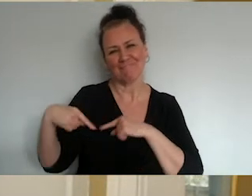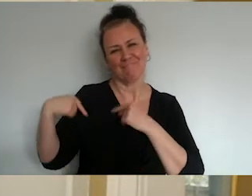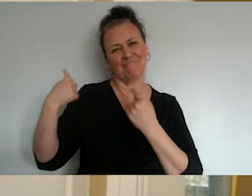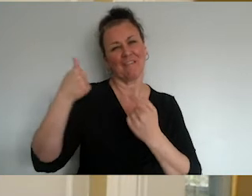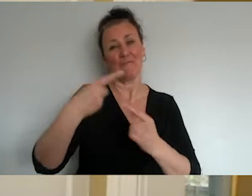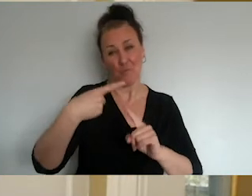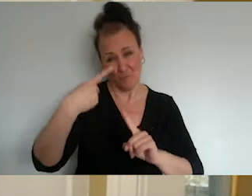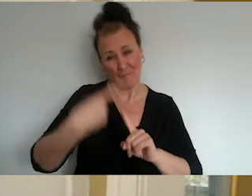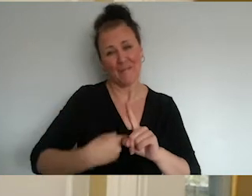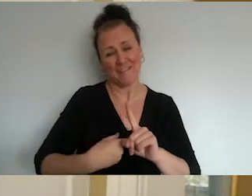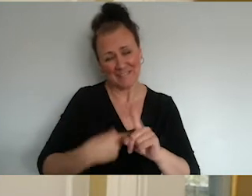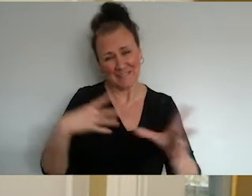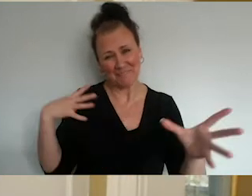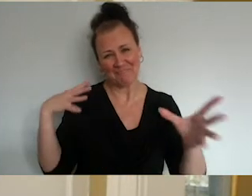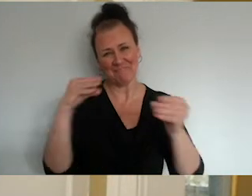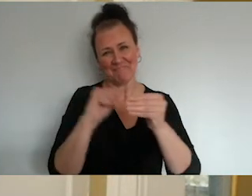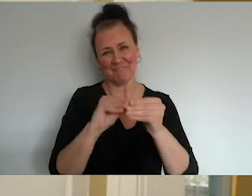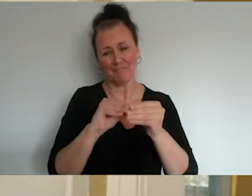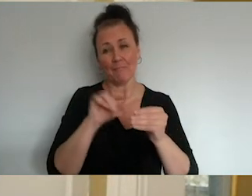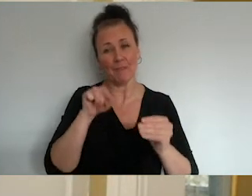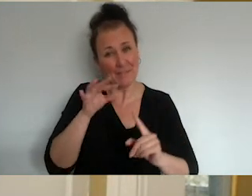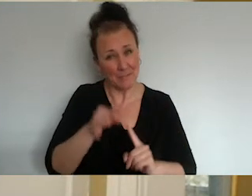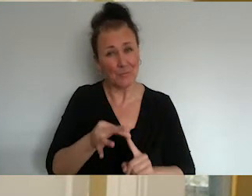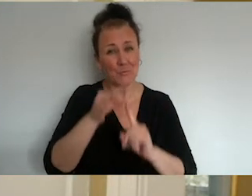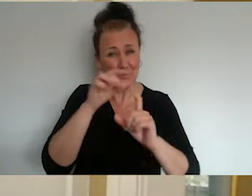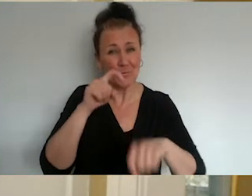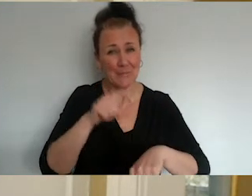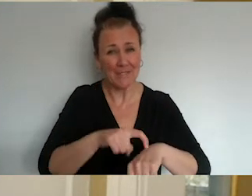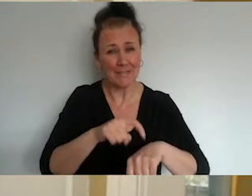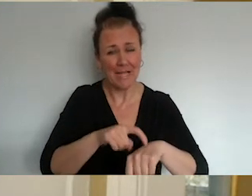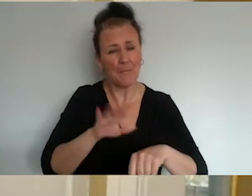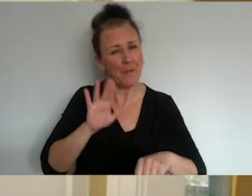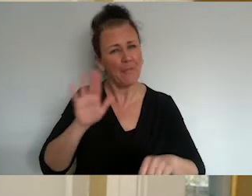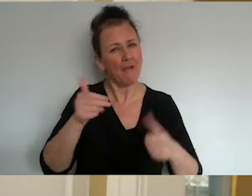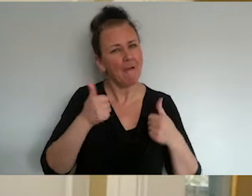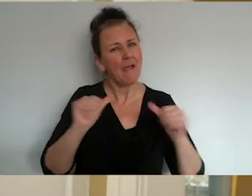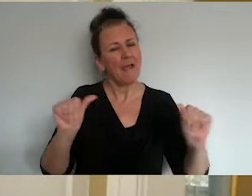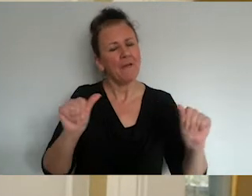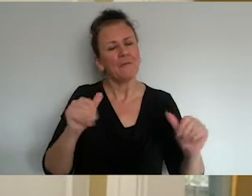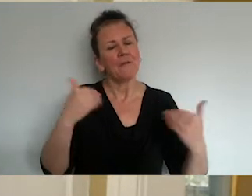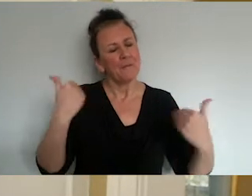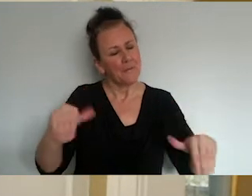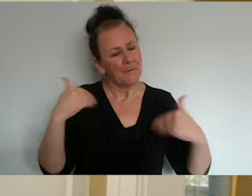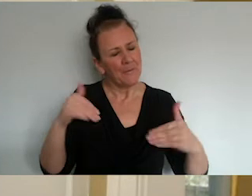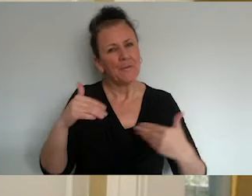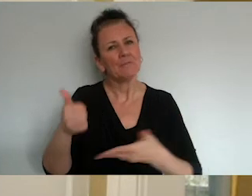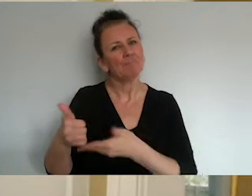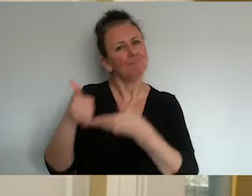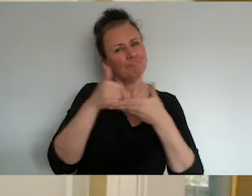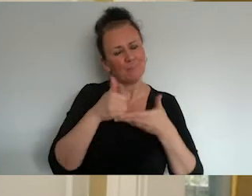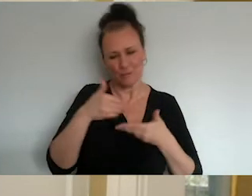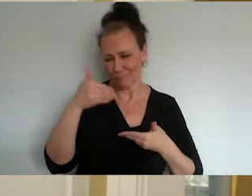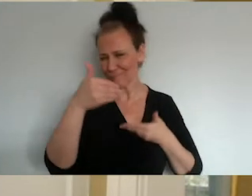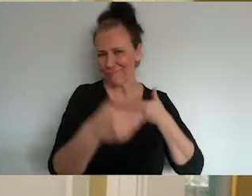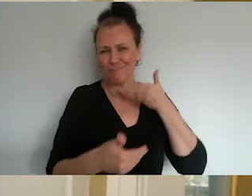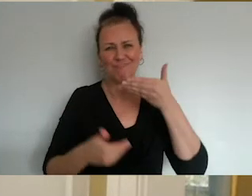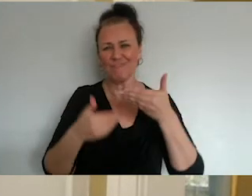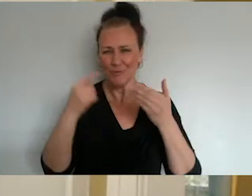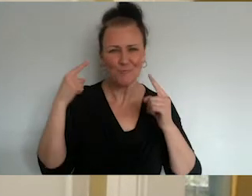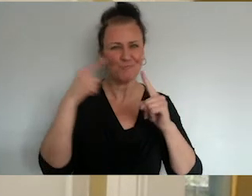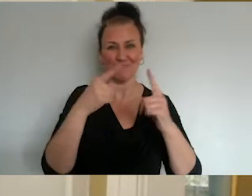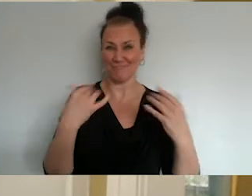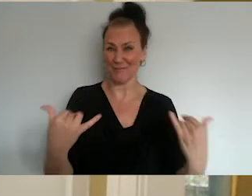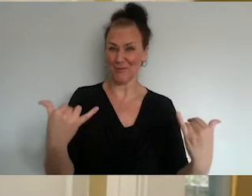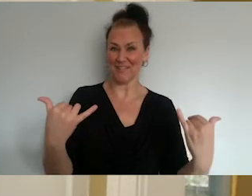months. This has been an extraordinary time, and it has taken an heroic effort to get us to this graduation ceremony